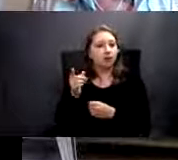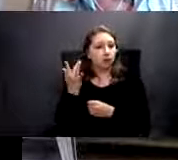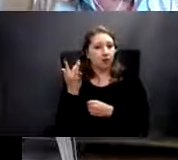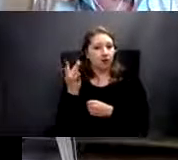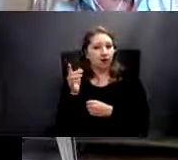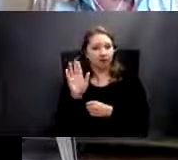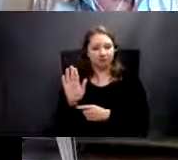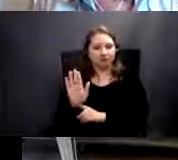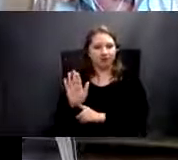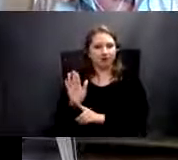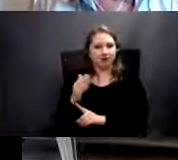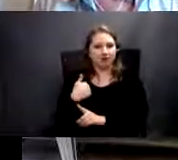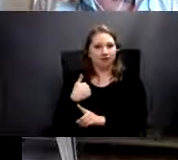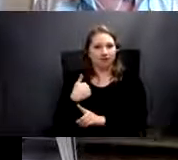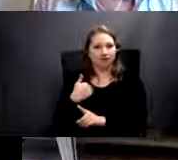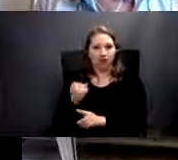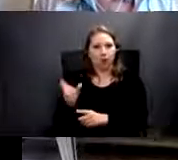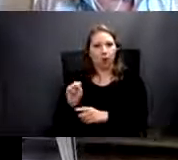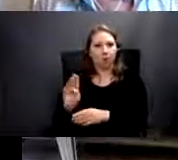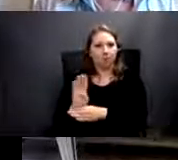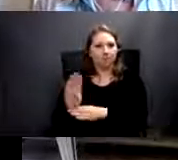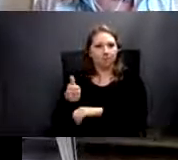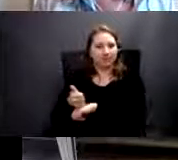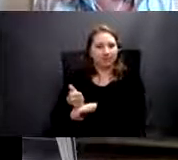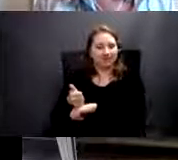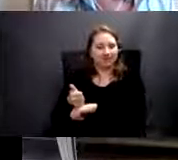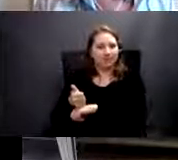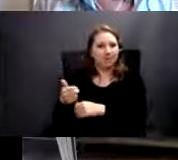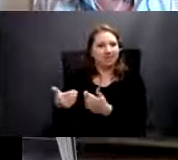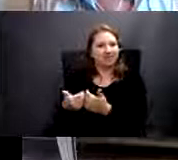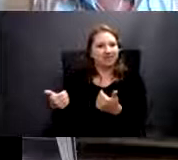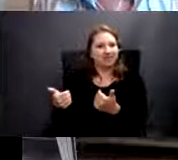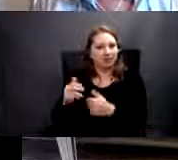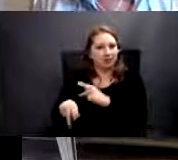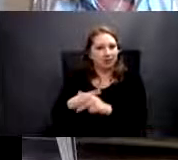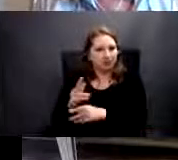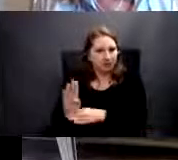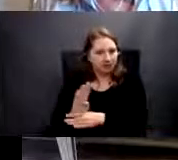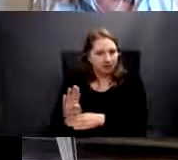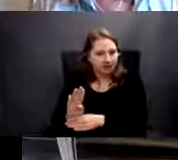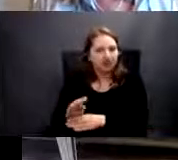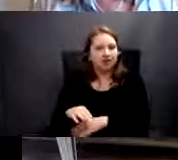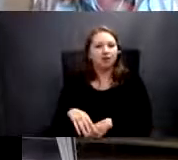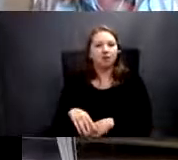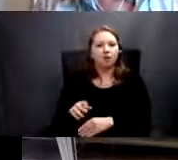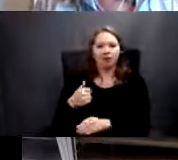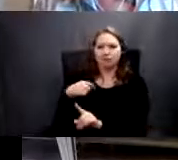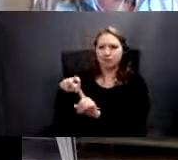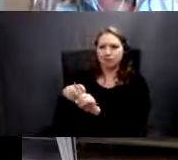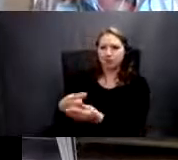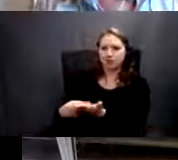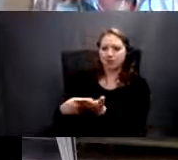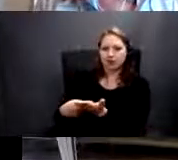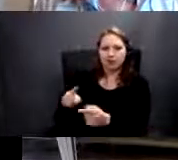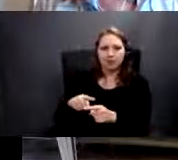his own business in a different entity. But I talked to him about the difference